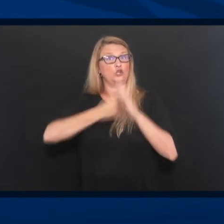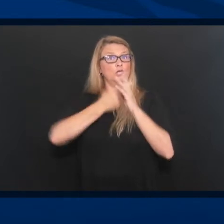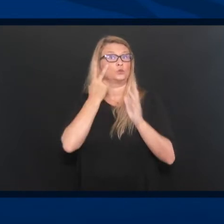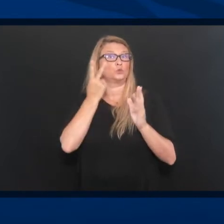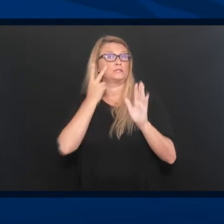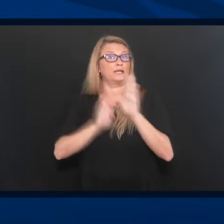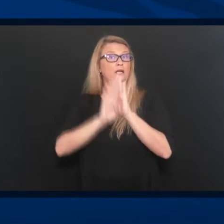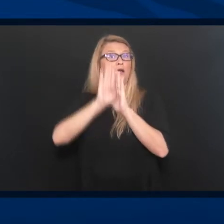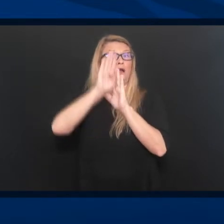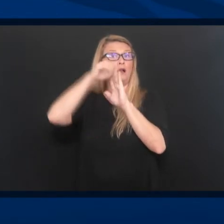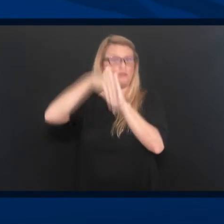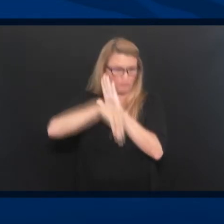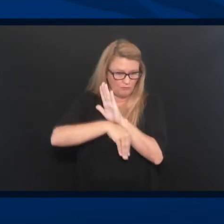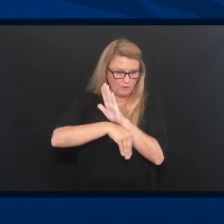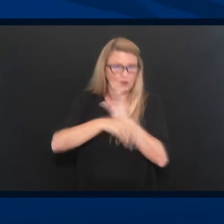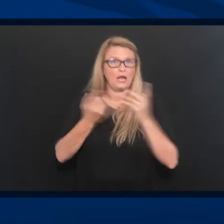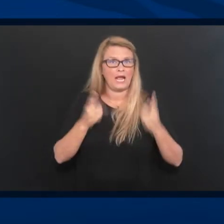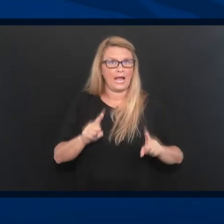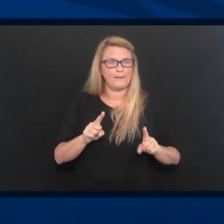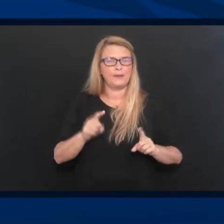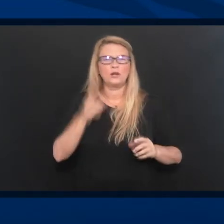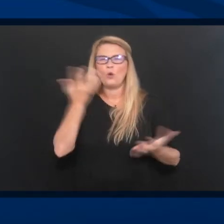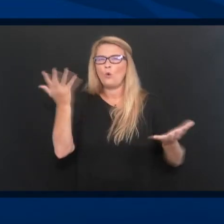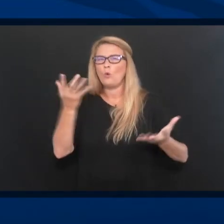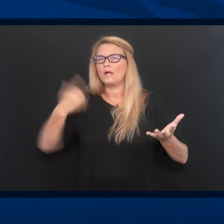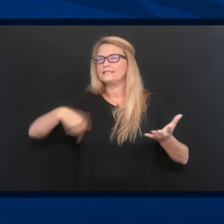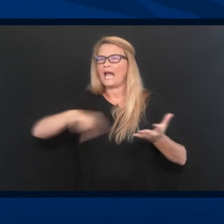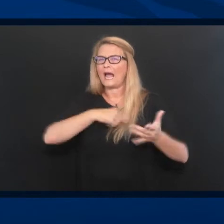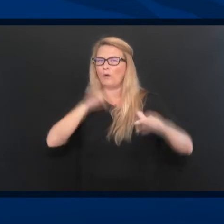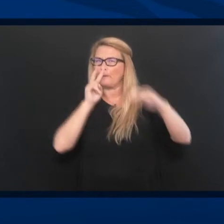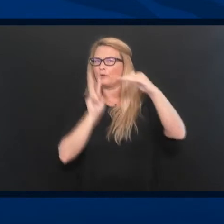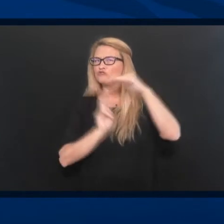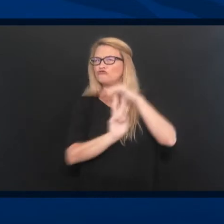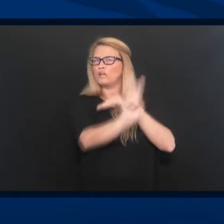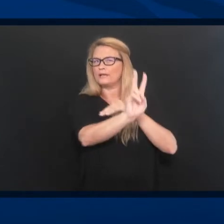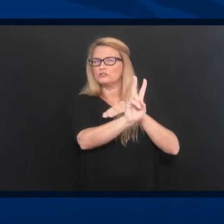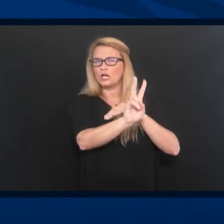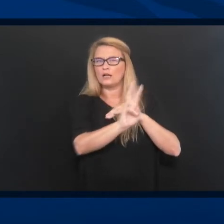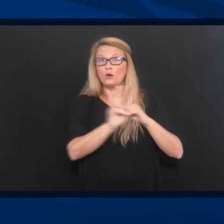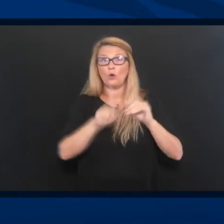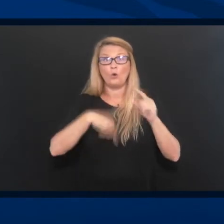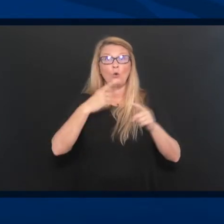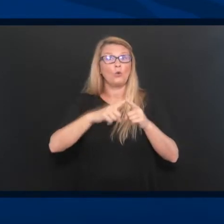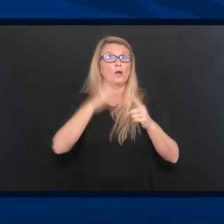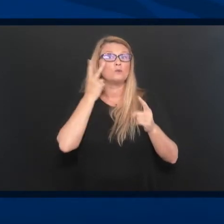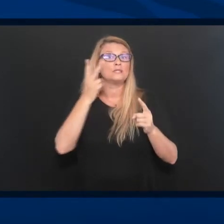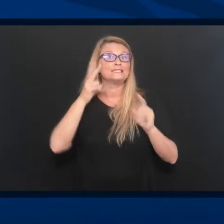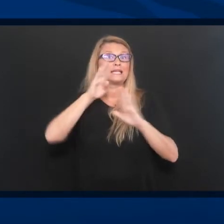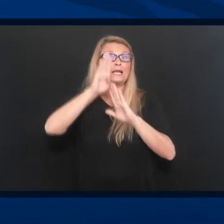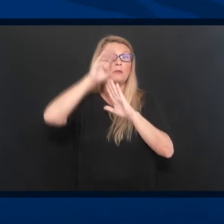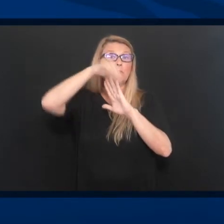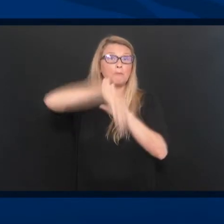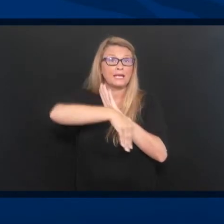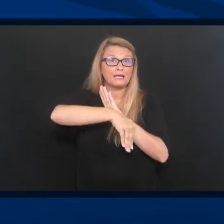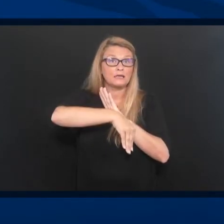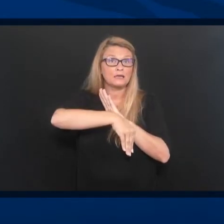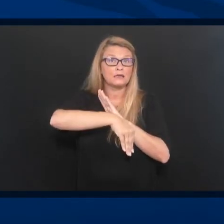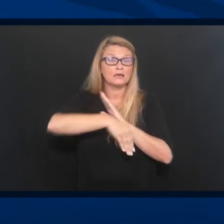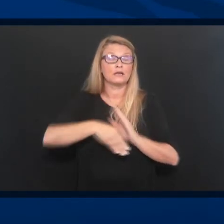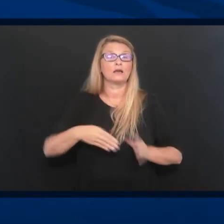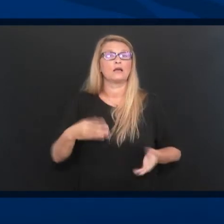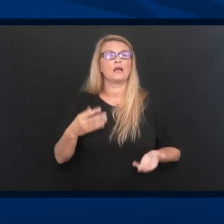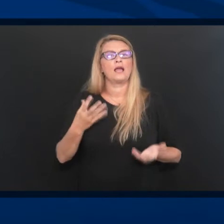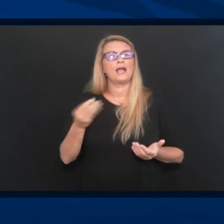any projections as to when we will see our peak and what that would look like. And then also